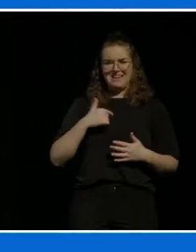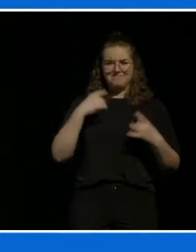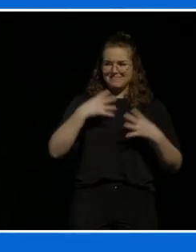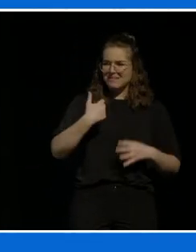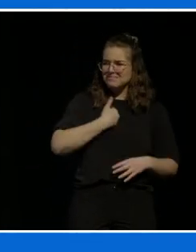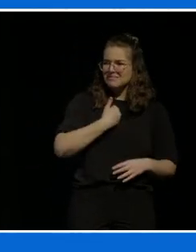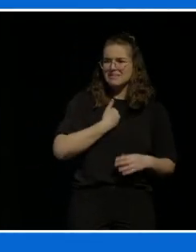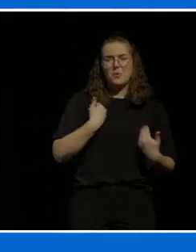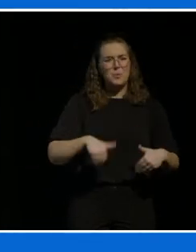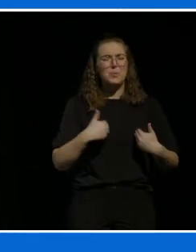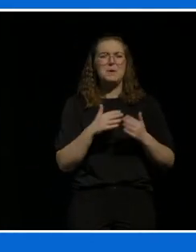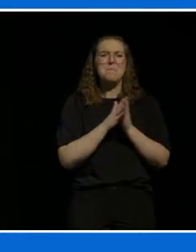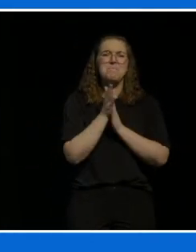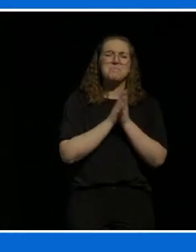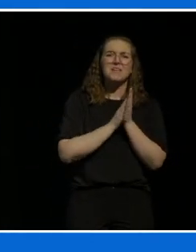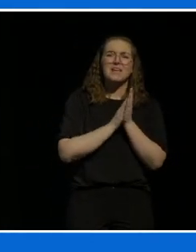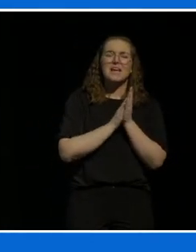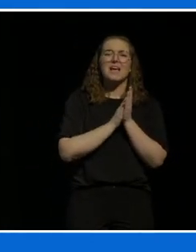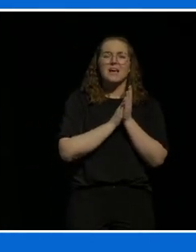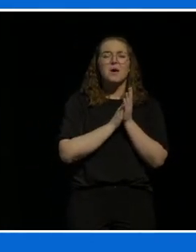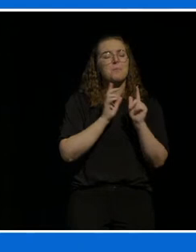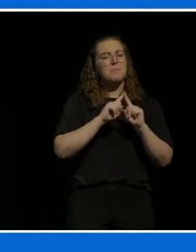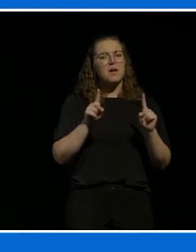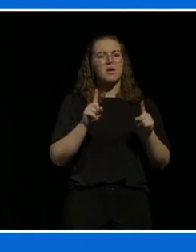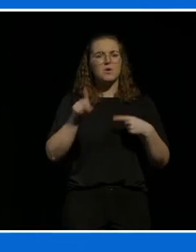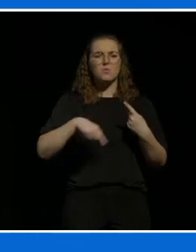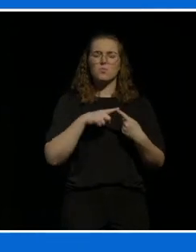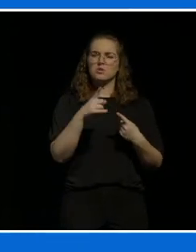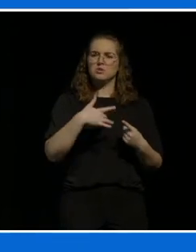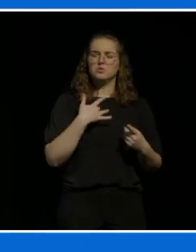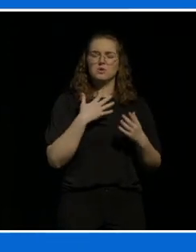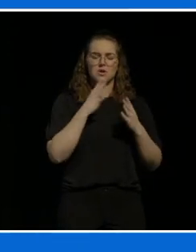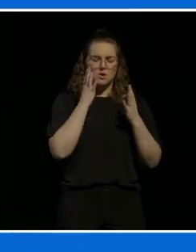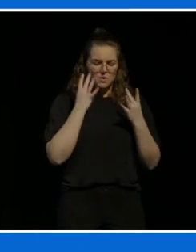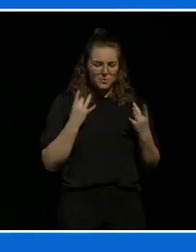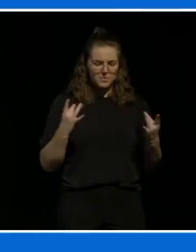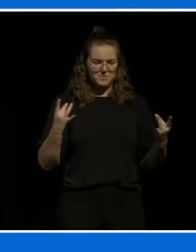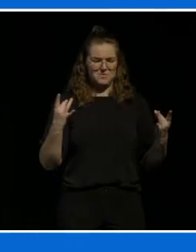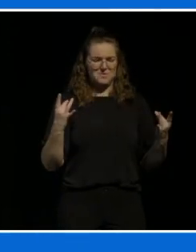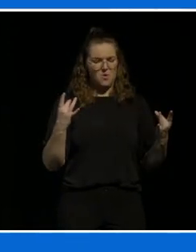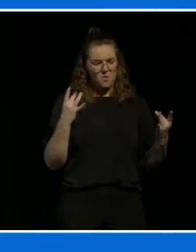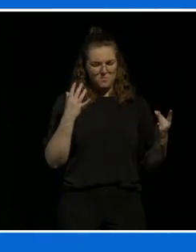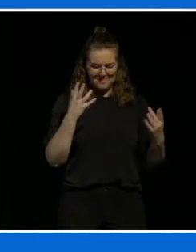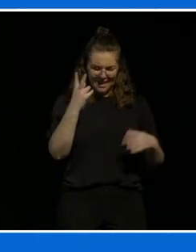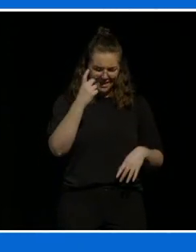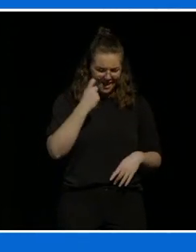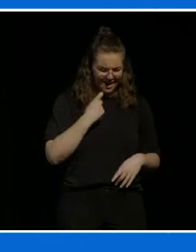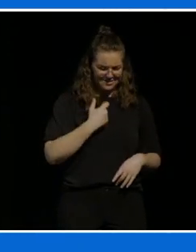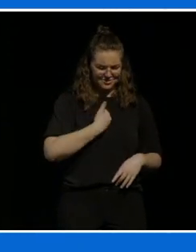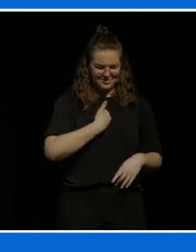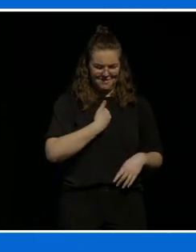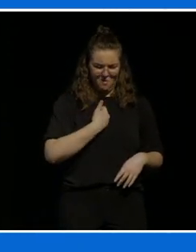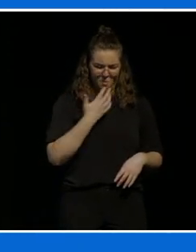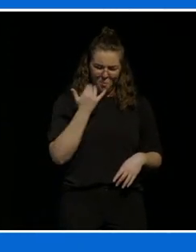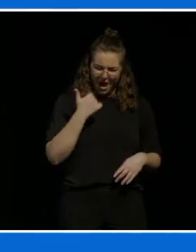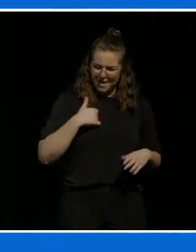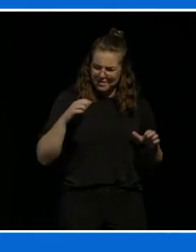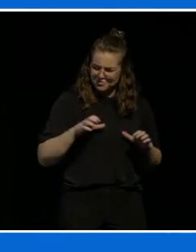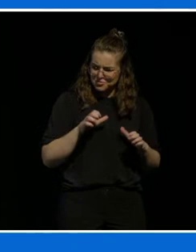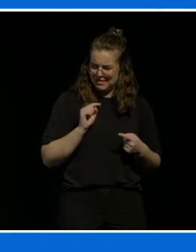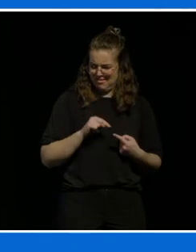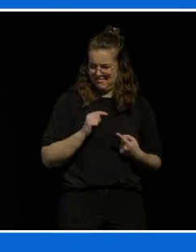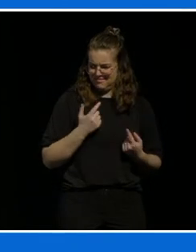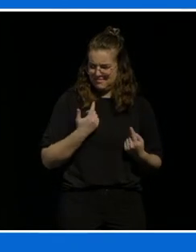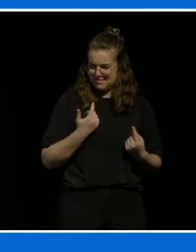And I think when you get quiet and you ask yourself, like, why am I doing this? And you also